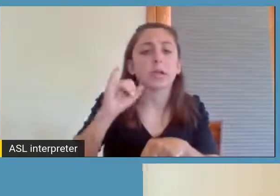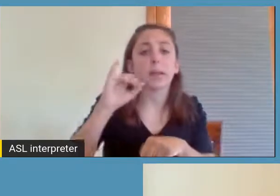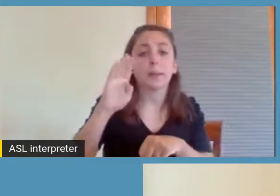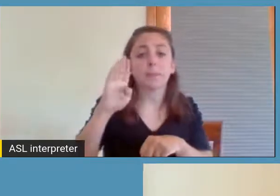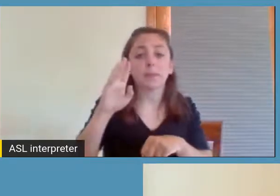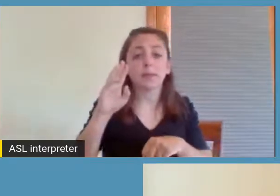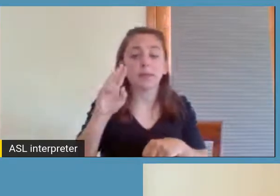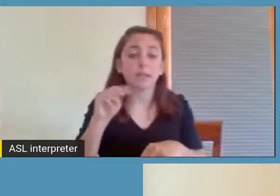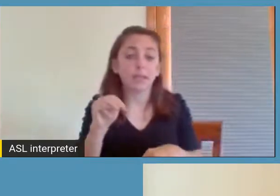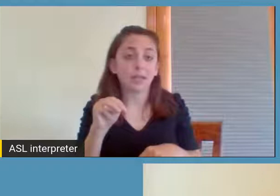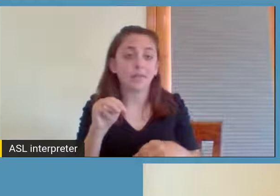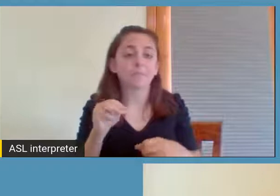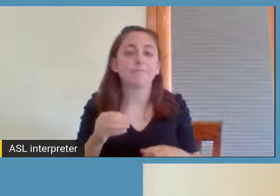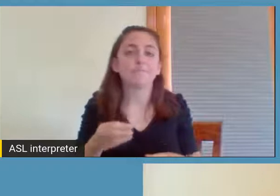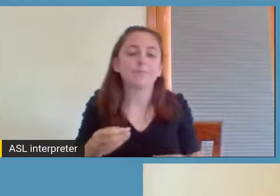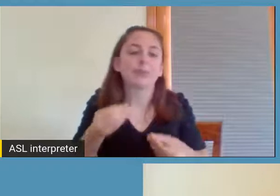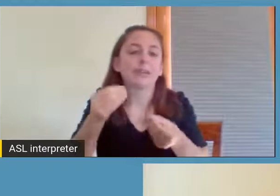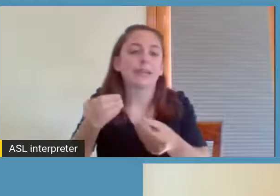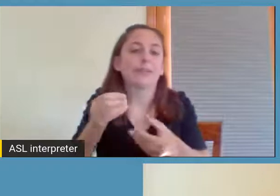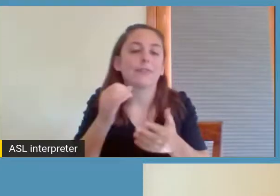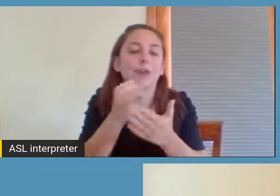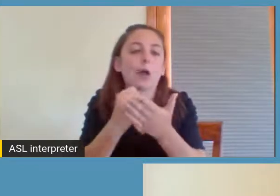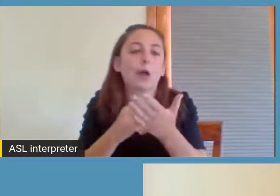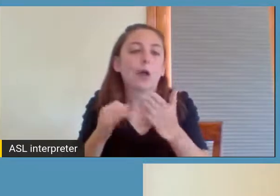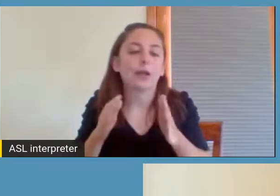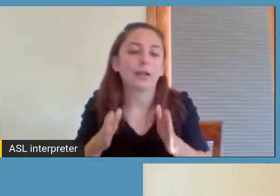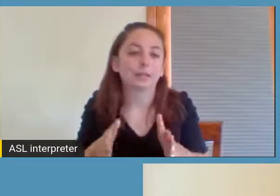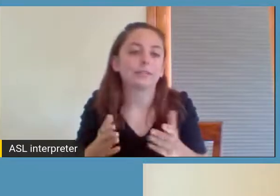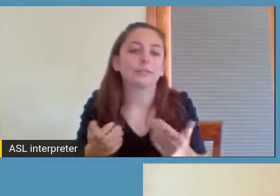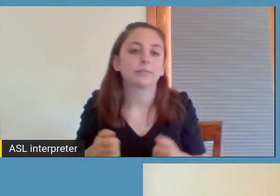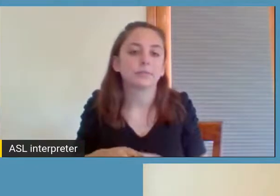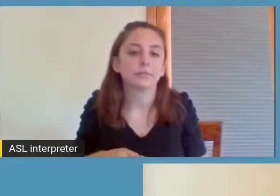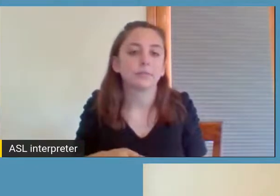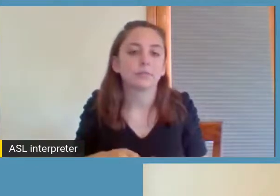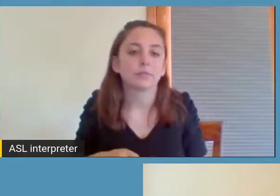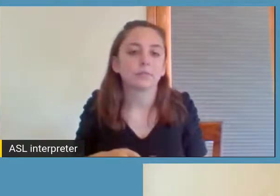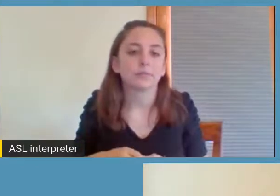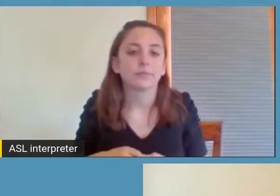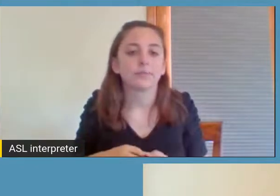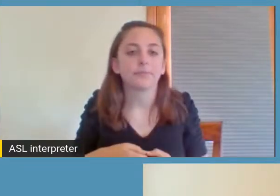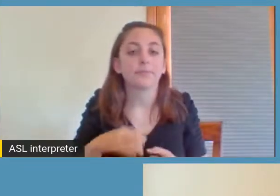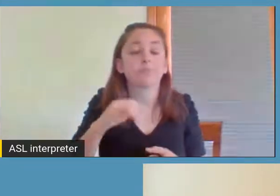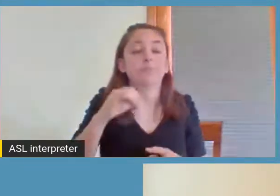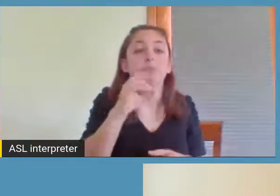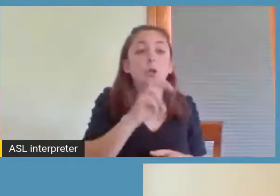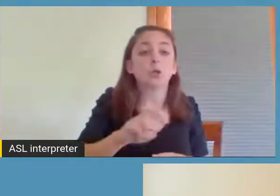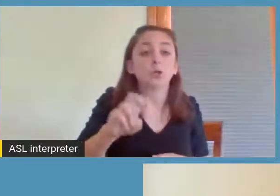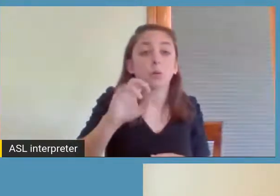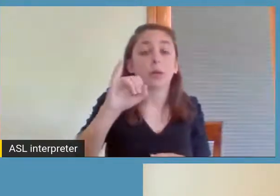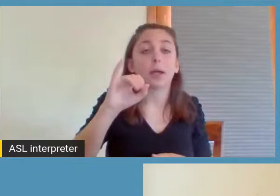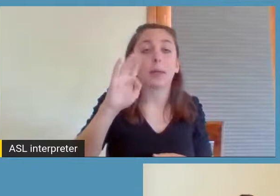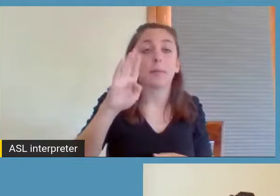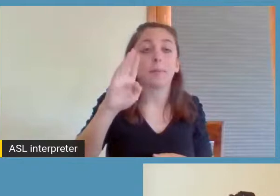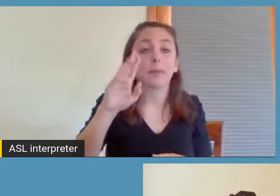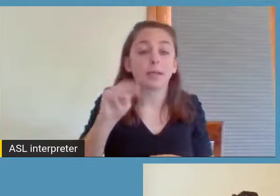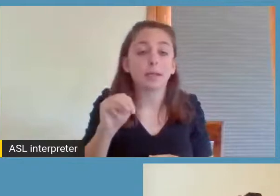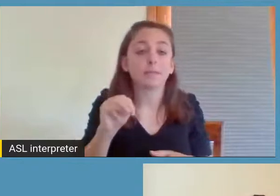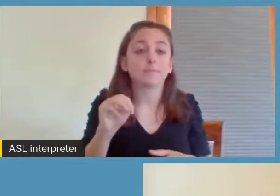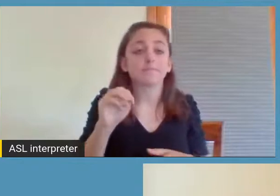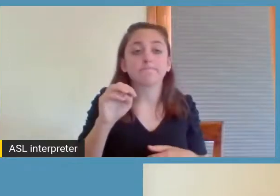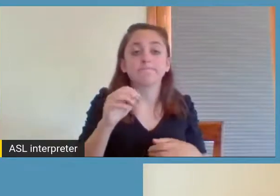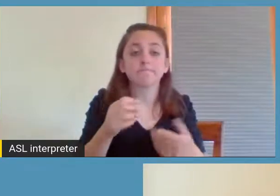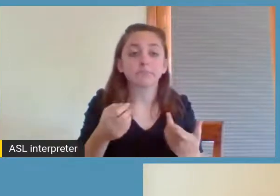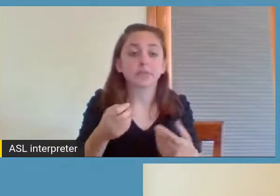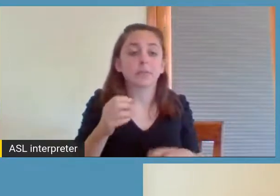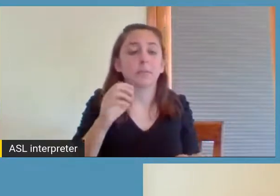give artists residencies and we can see, and I did a tour for IBM employees of my exhibition as